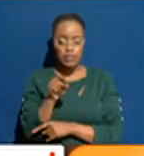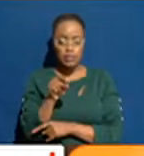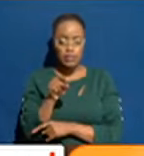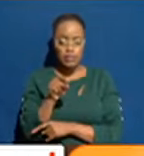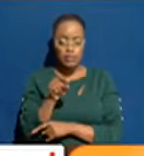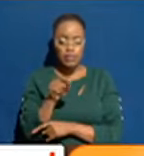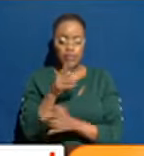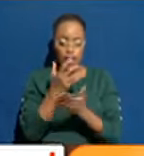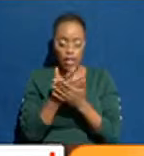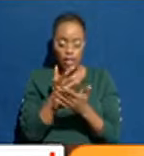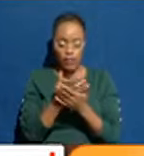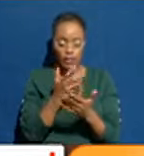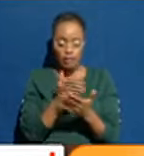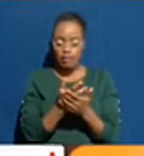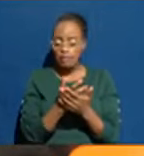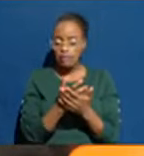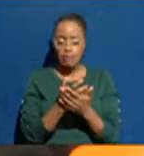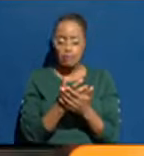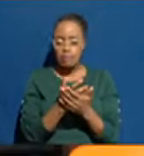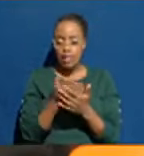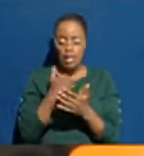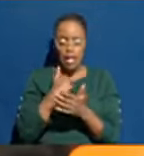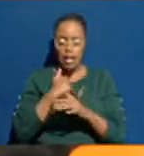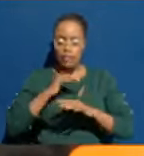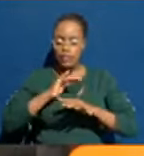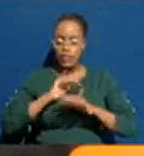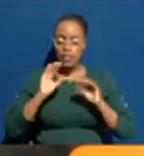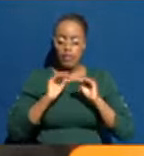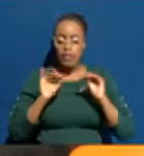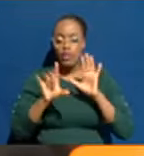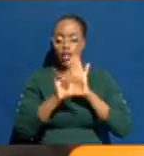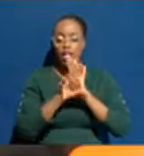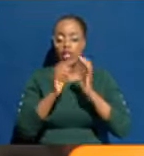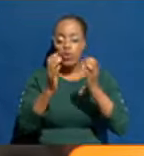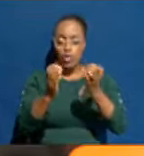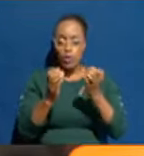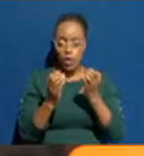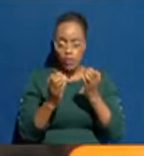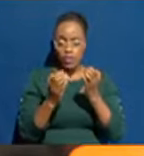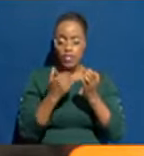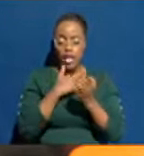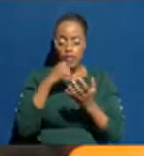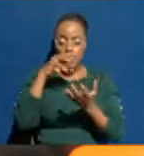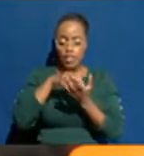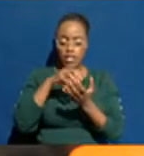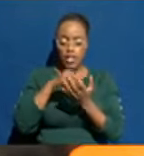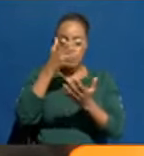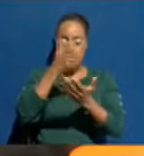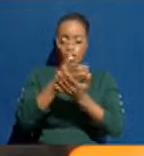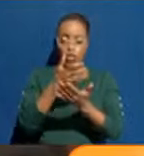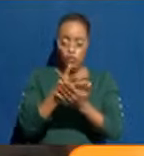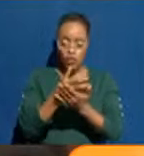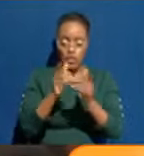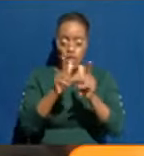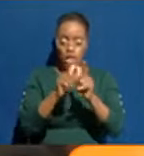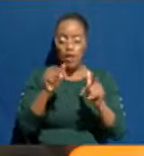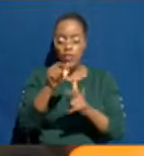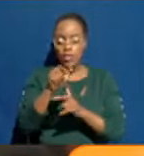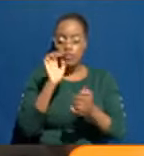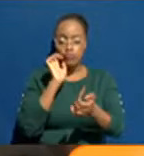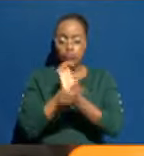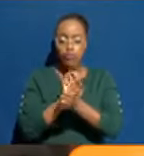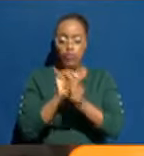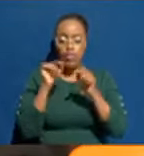that evidence does not satisfy the legal requirements of circumstantial evidence to warrant the conviction